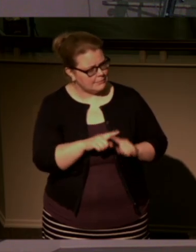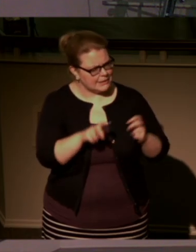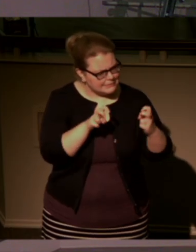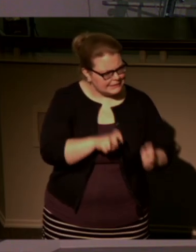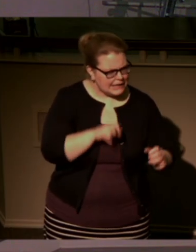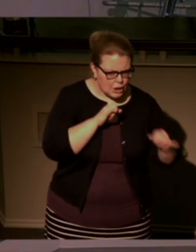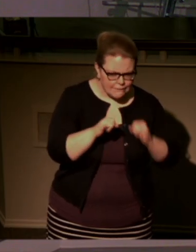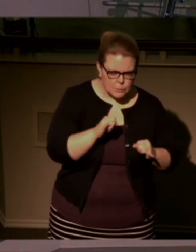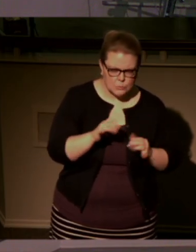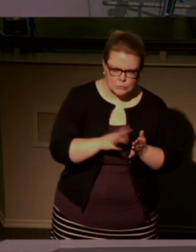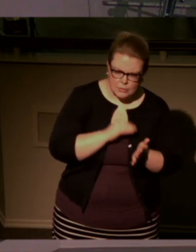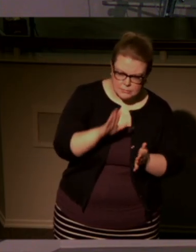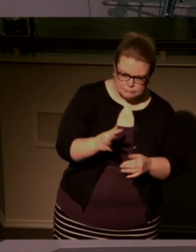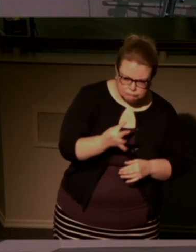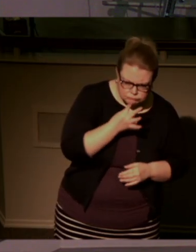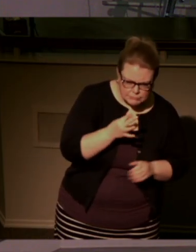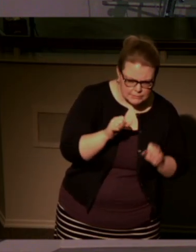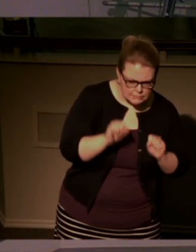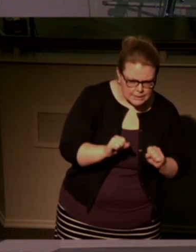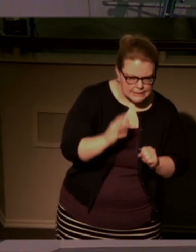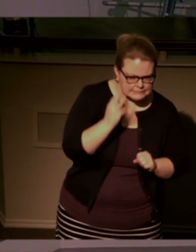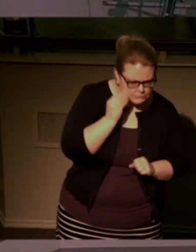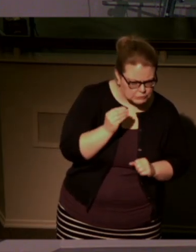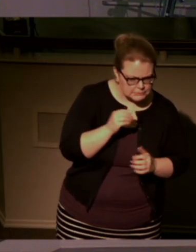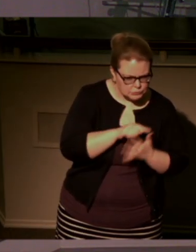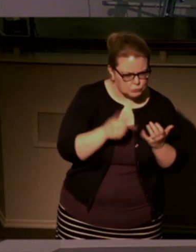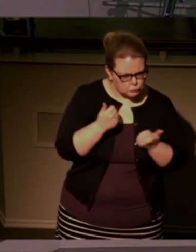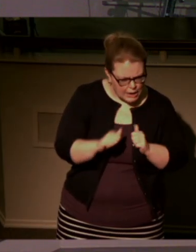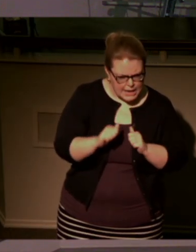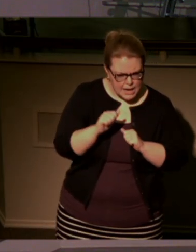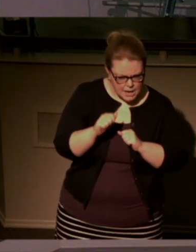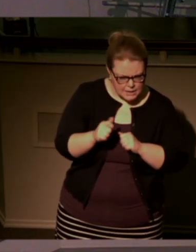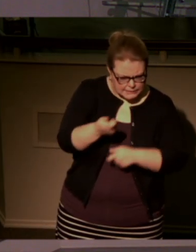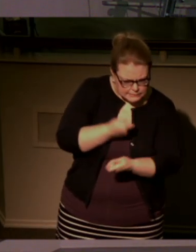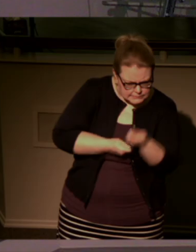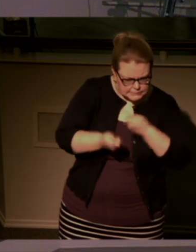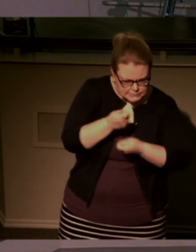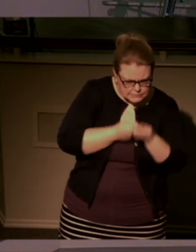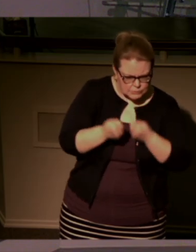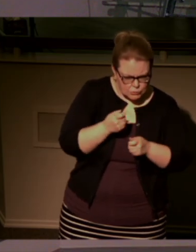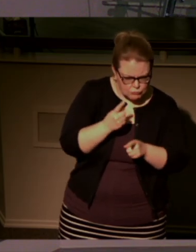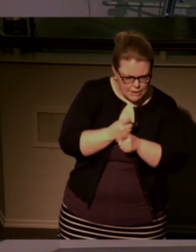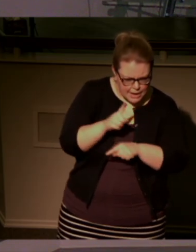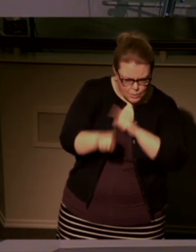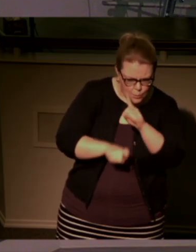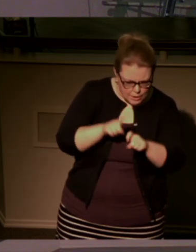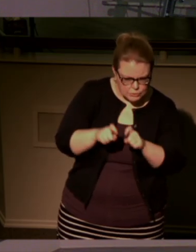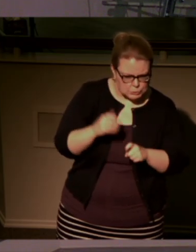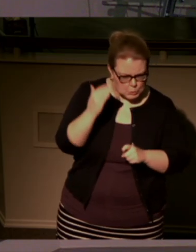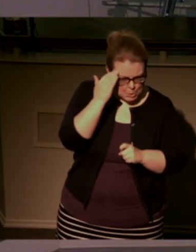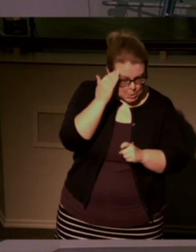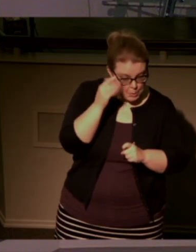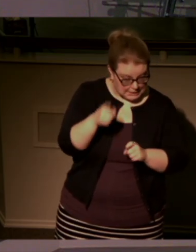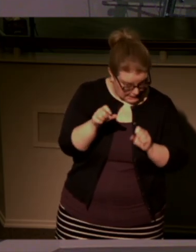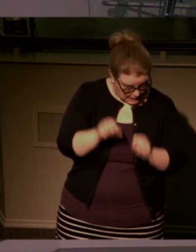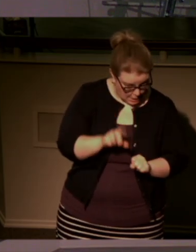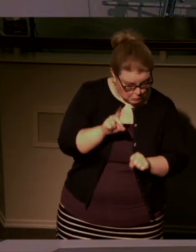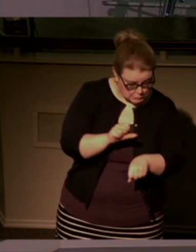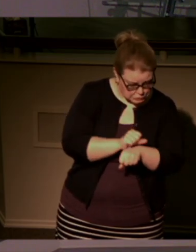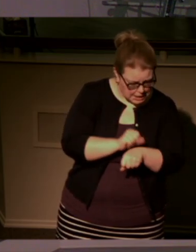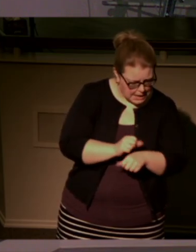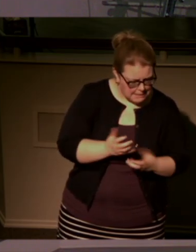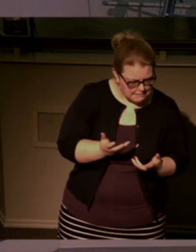to learn experience. And so you're trying to ask the right questions to get to the bottom of it. But there's always